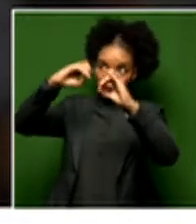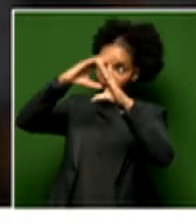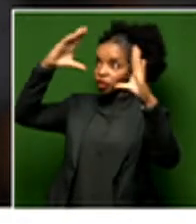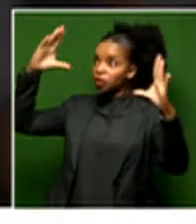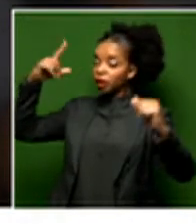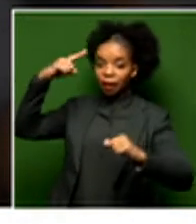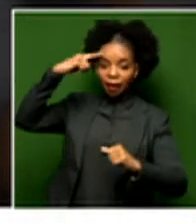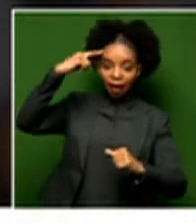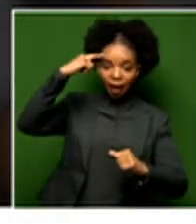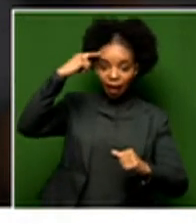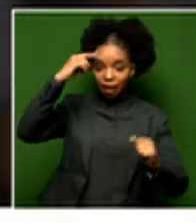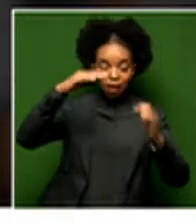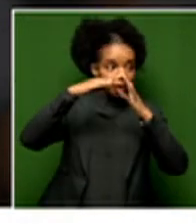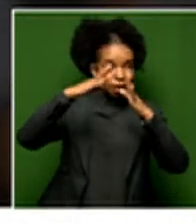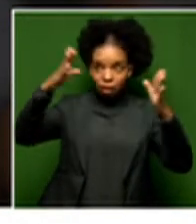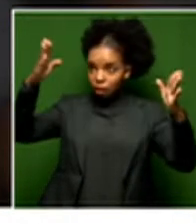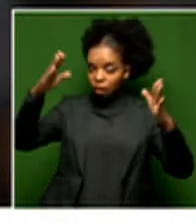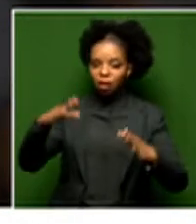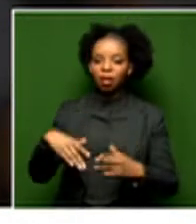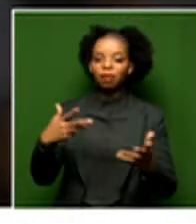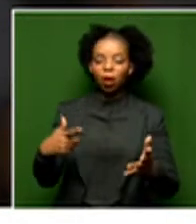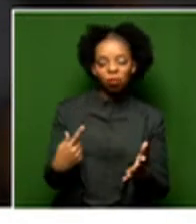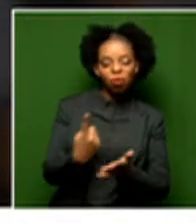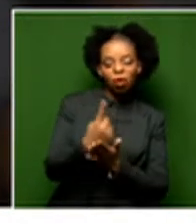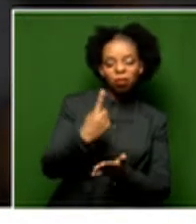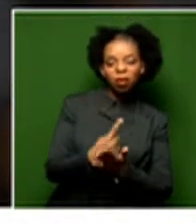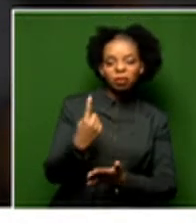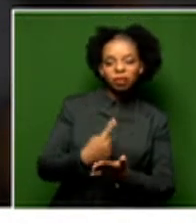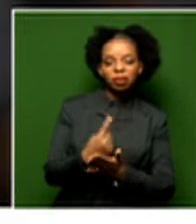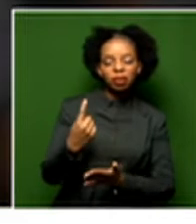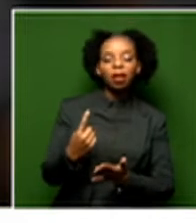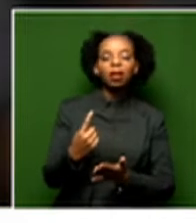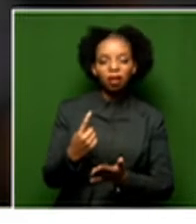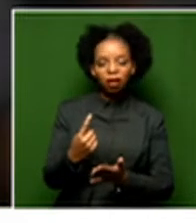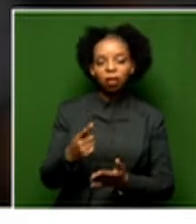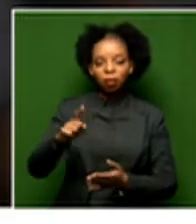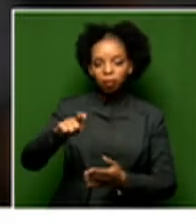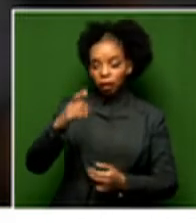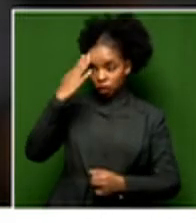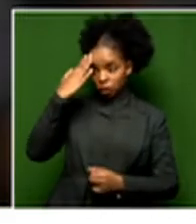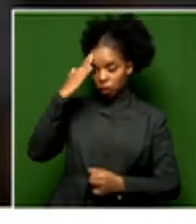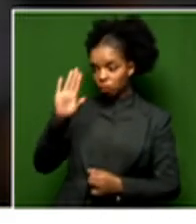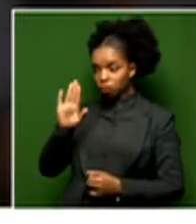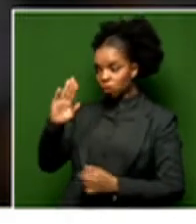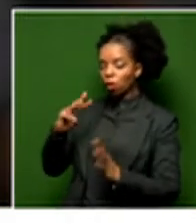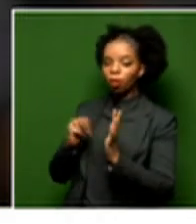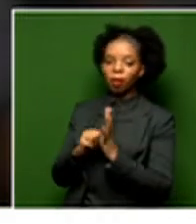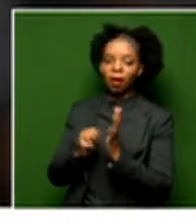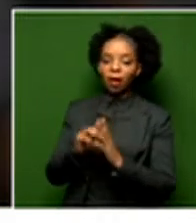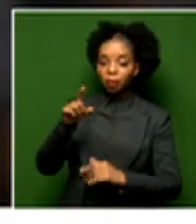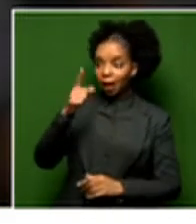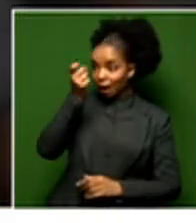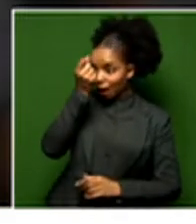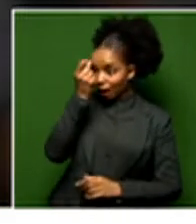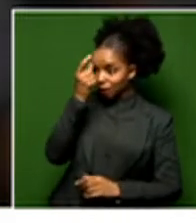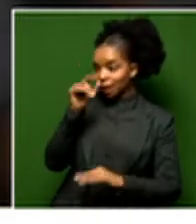thinker outside of the box. And from the commercial perspective, you need to know your market, you need to understand the people